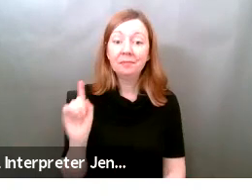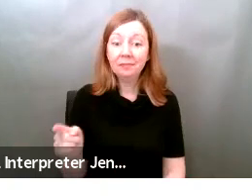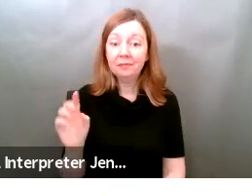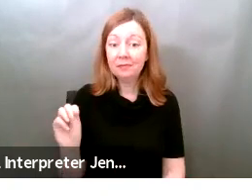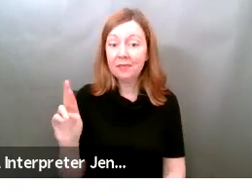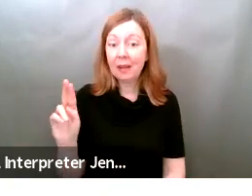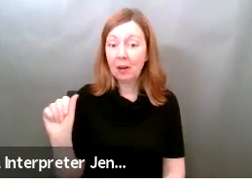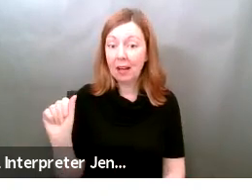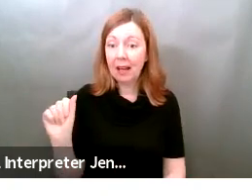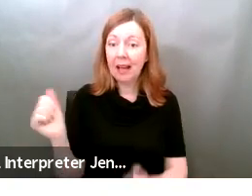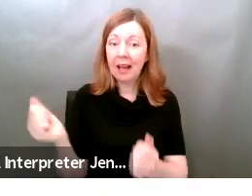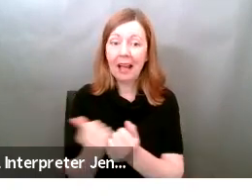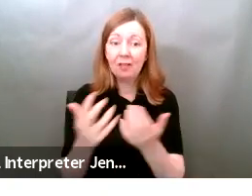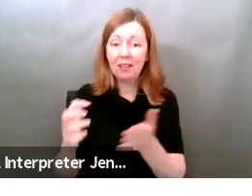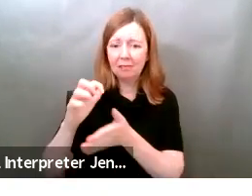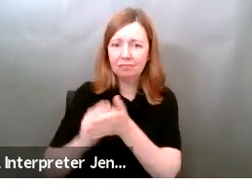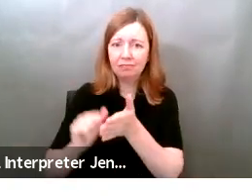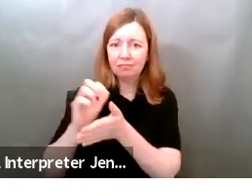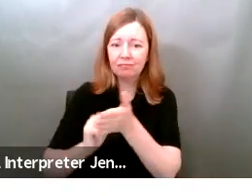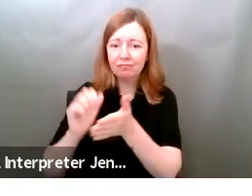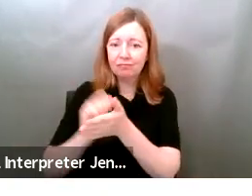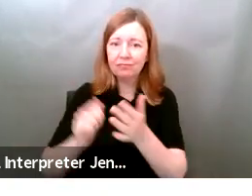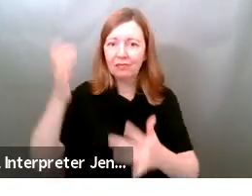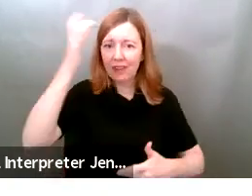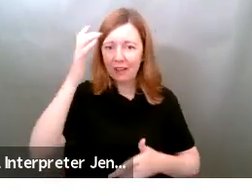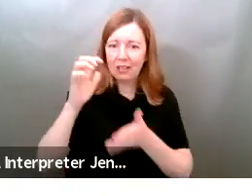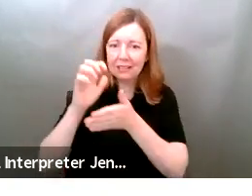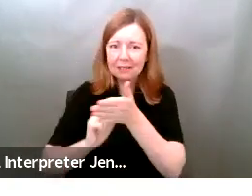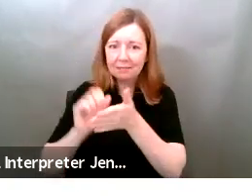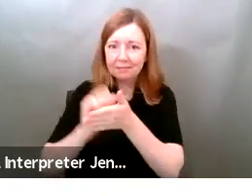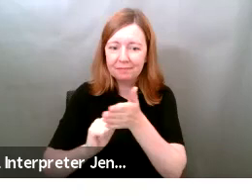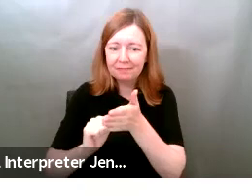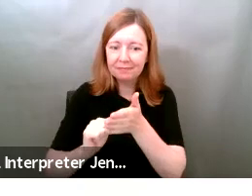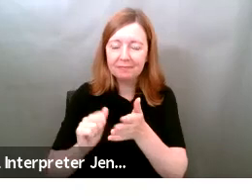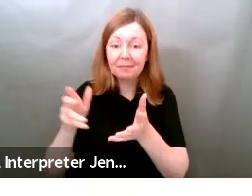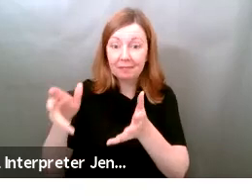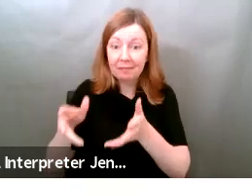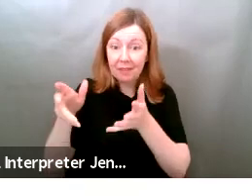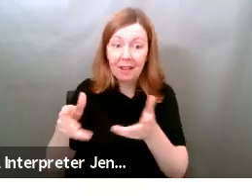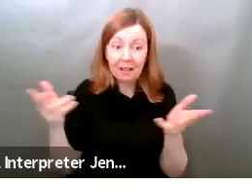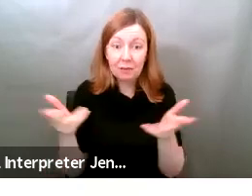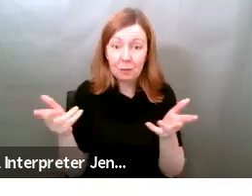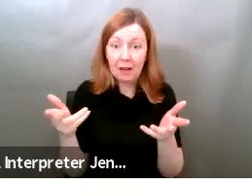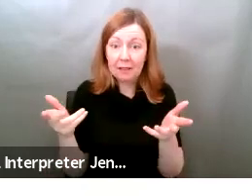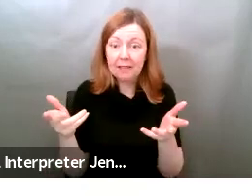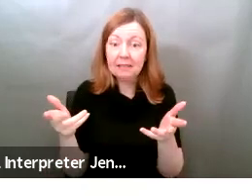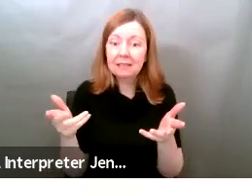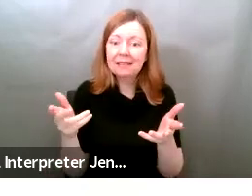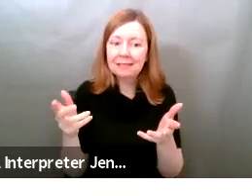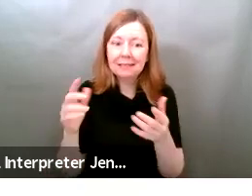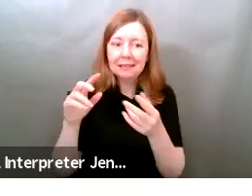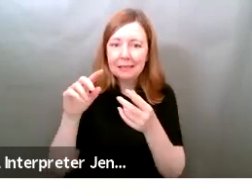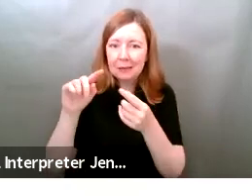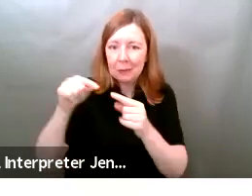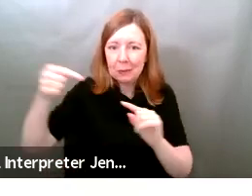vaccine, everything is stripped away from that virus. The only bit of that virus that is injected is that little